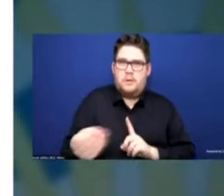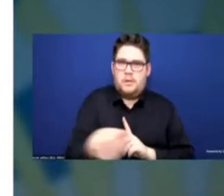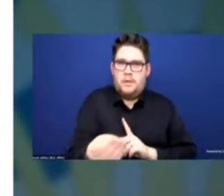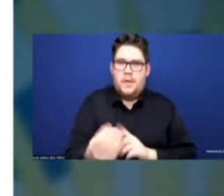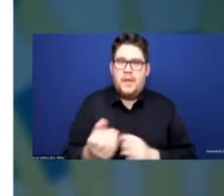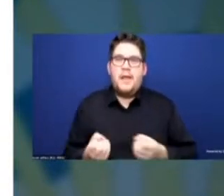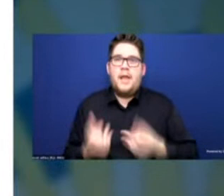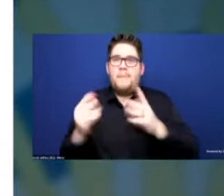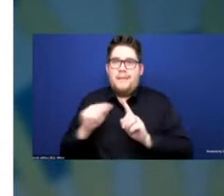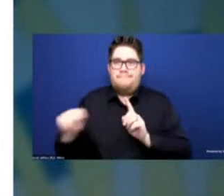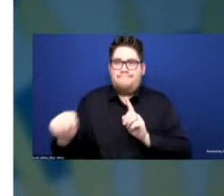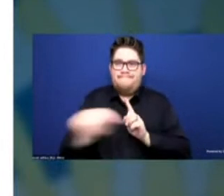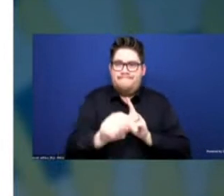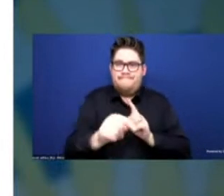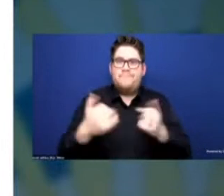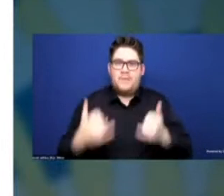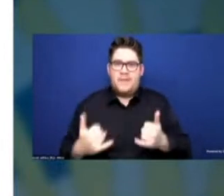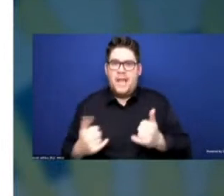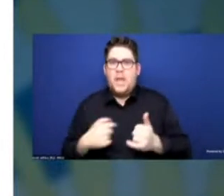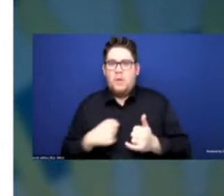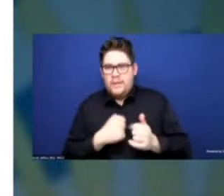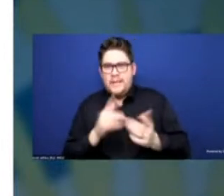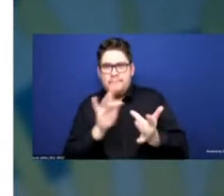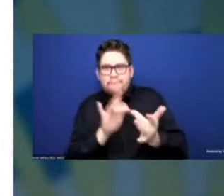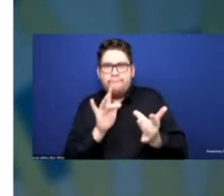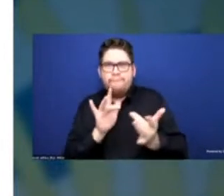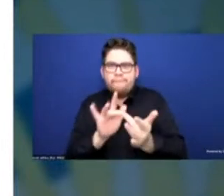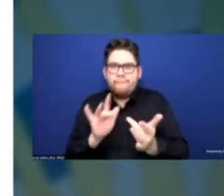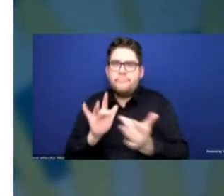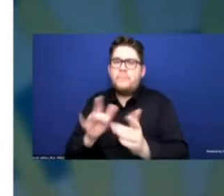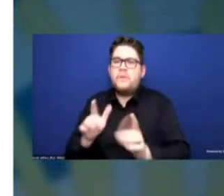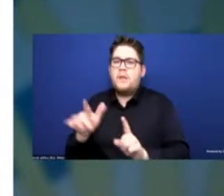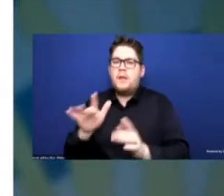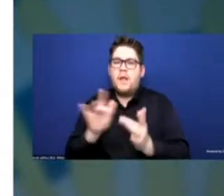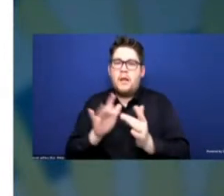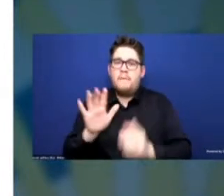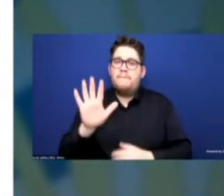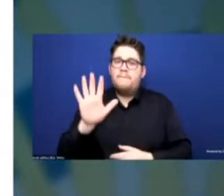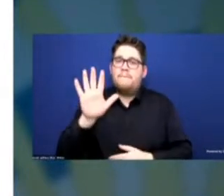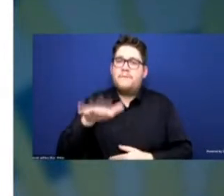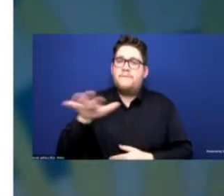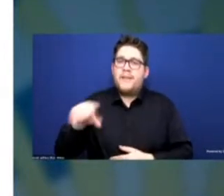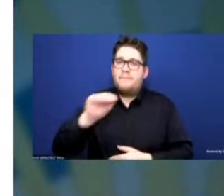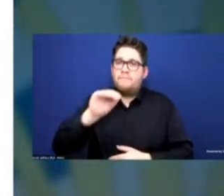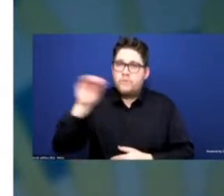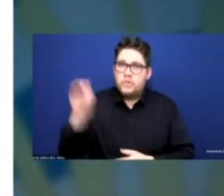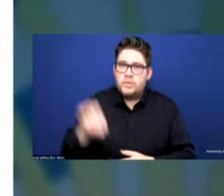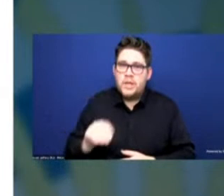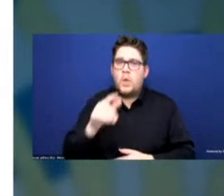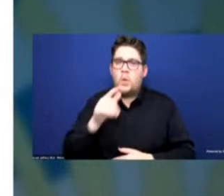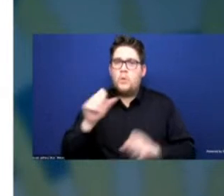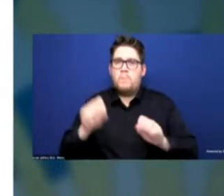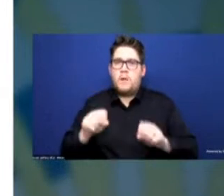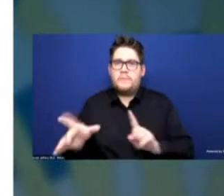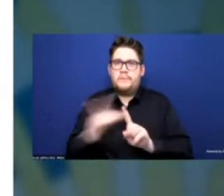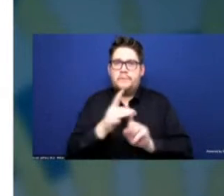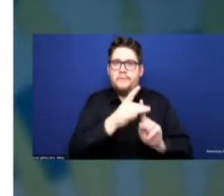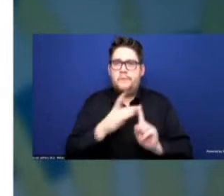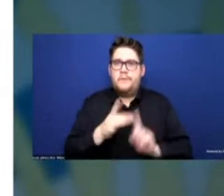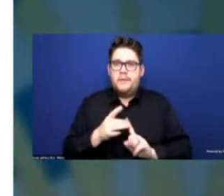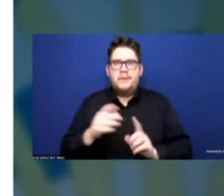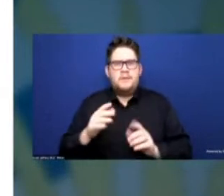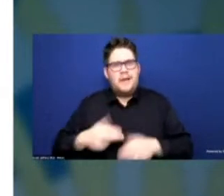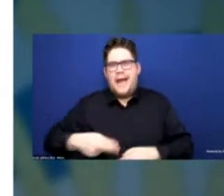55 to 60%. That is too high. We know what we need to do to bend that back